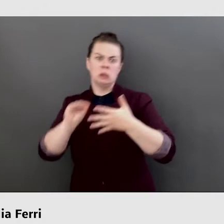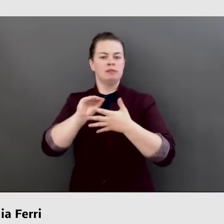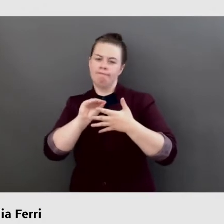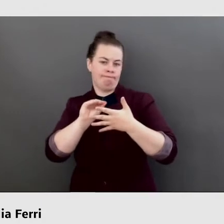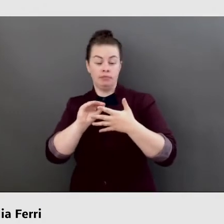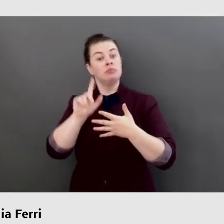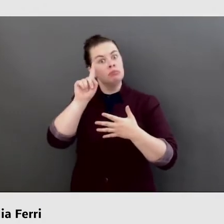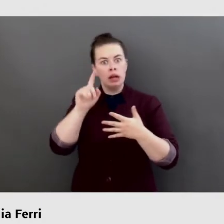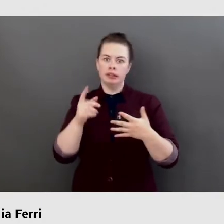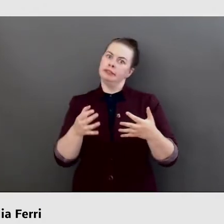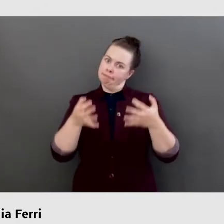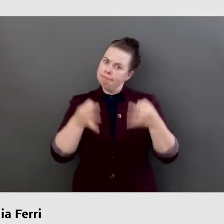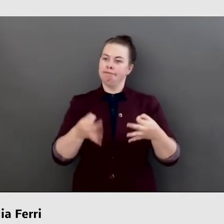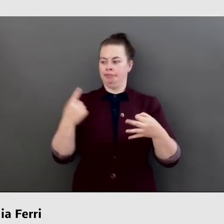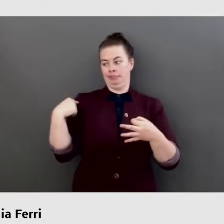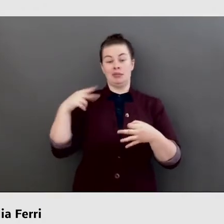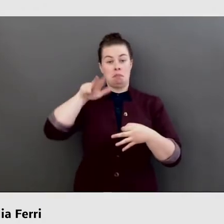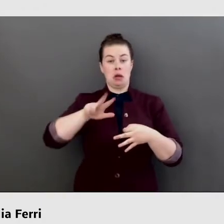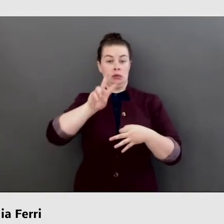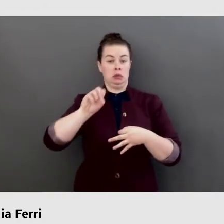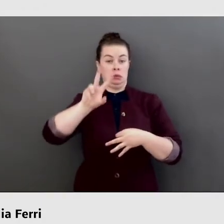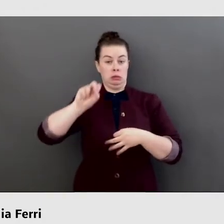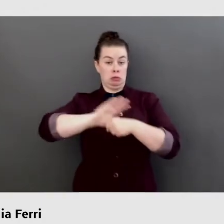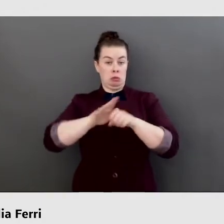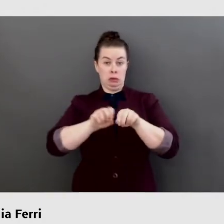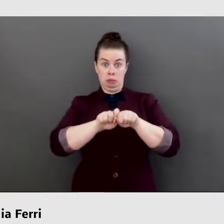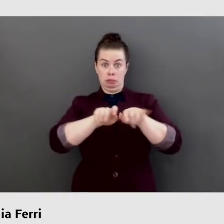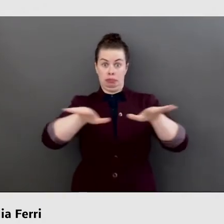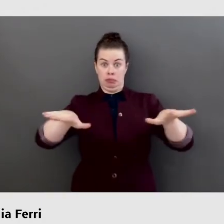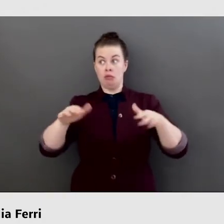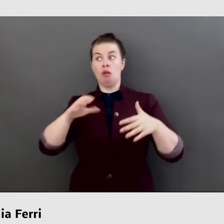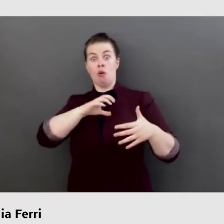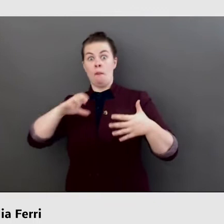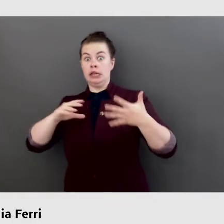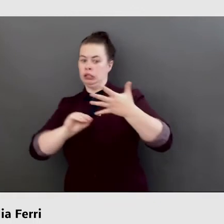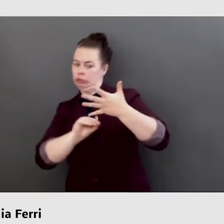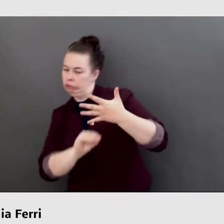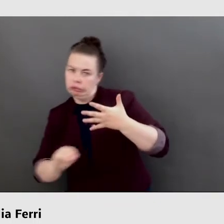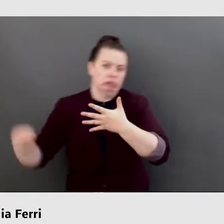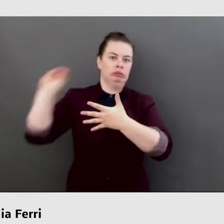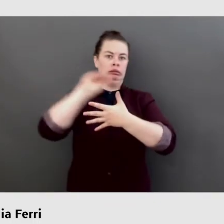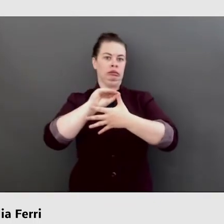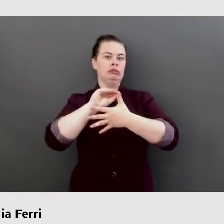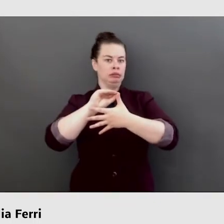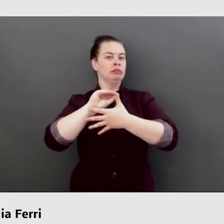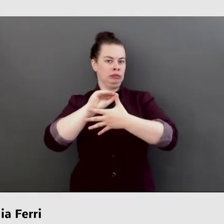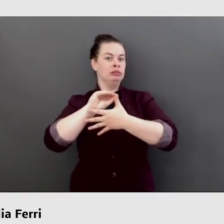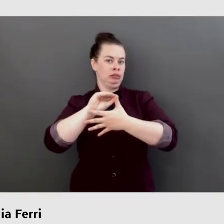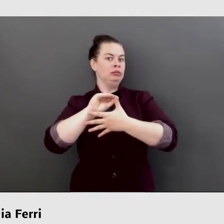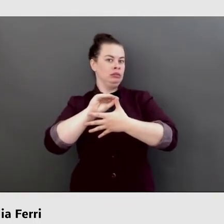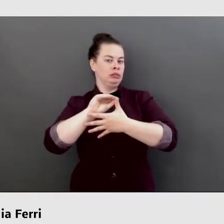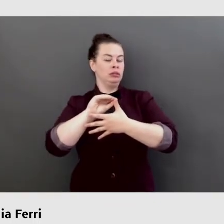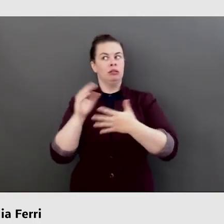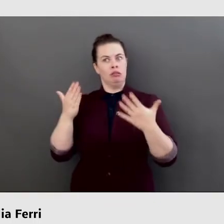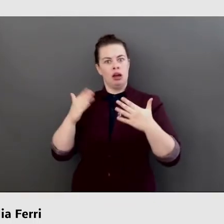health, but clearly the situation has dramatically changed since March 2020, and health and